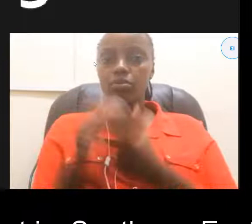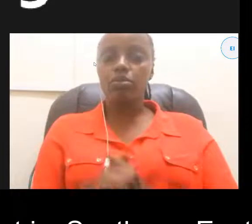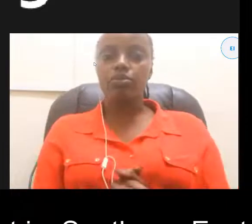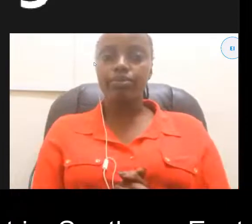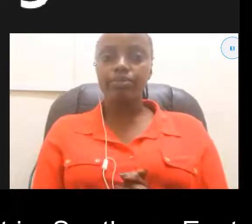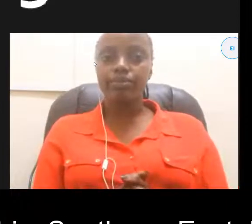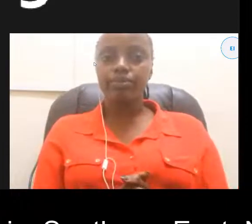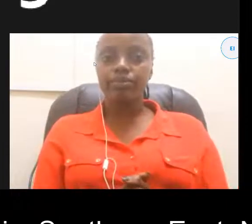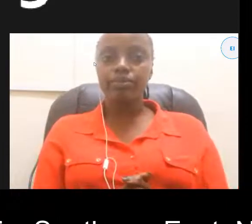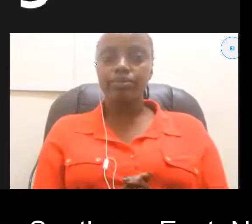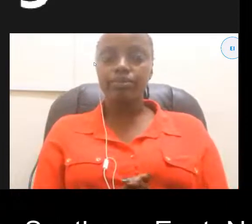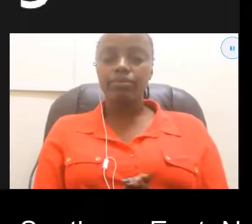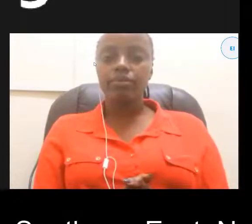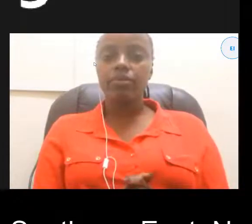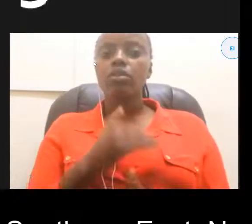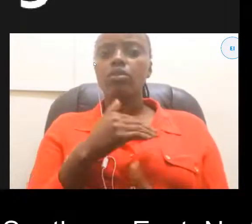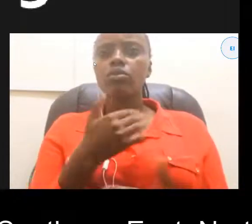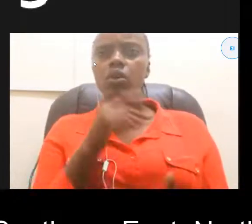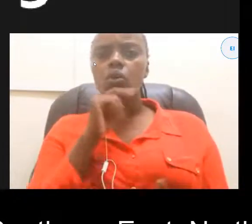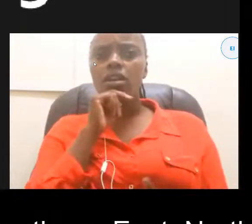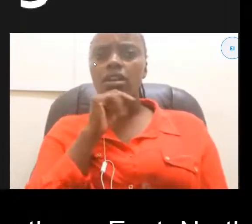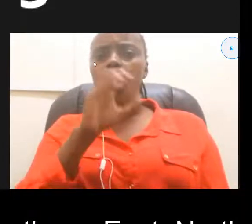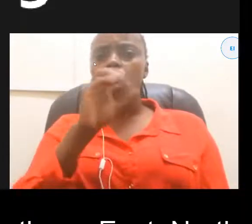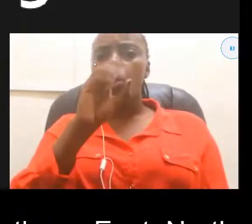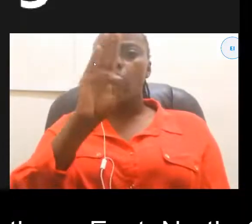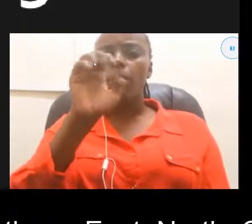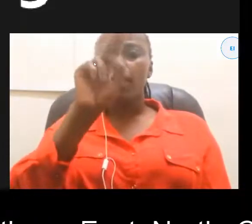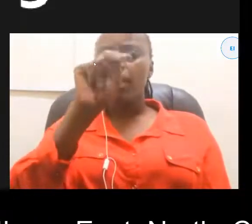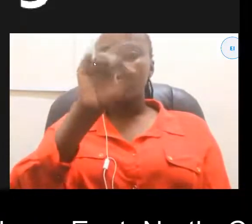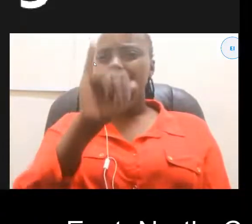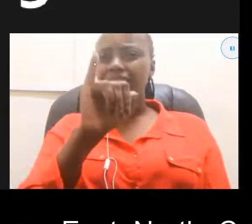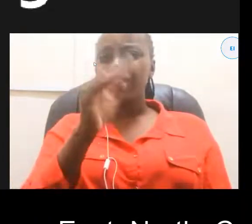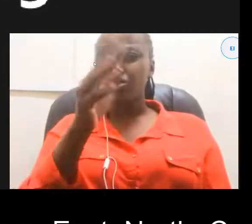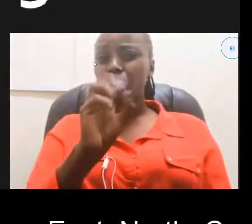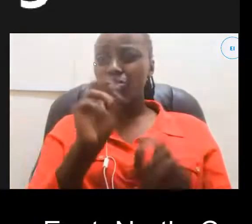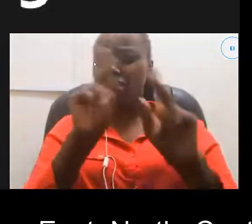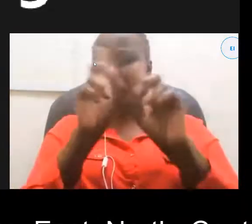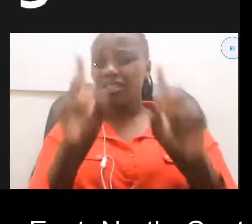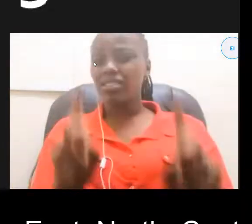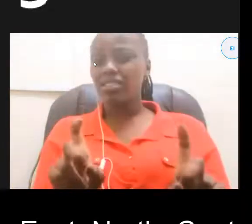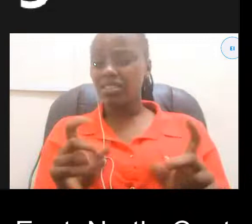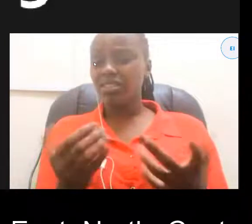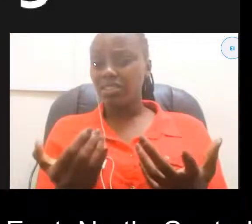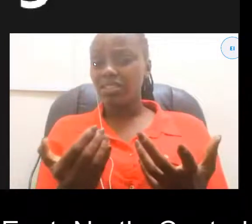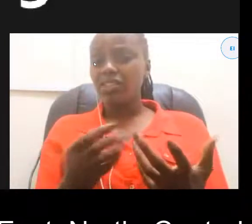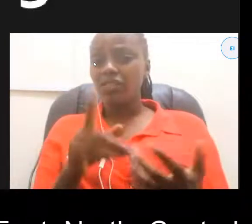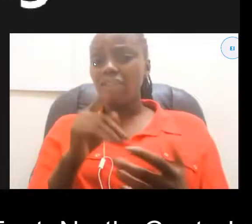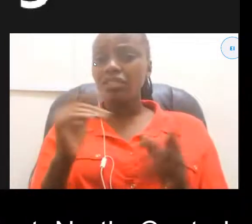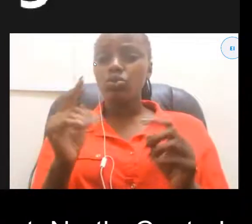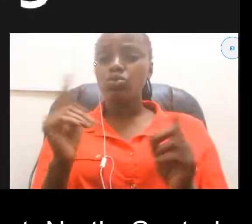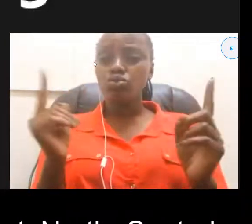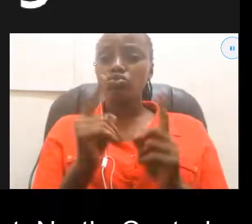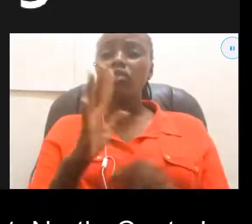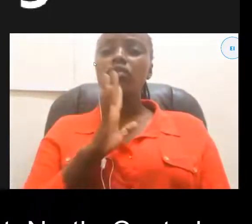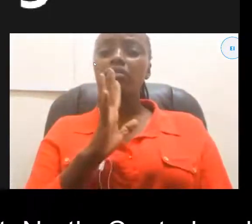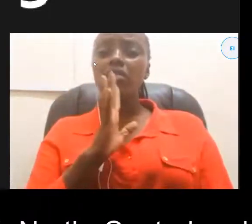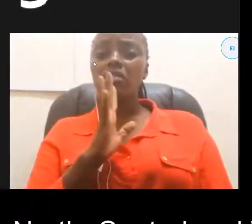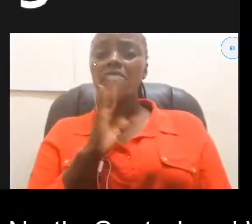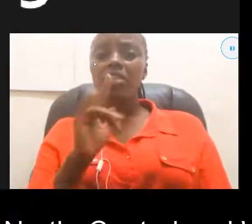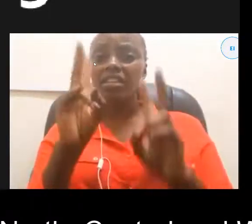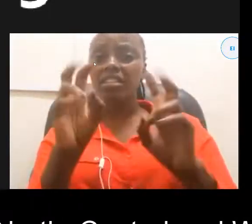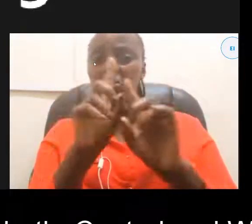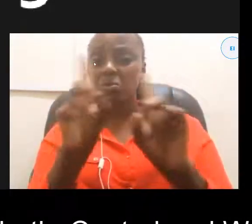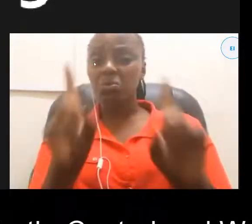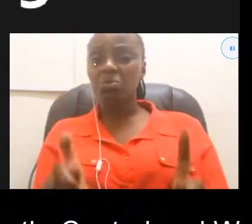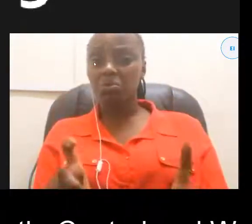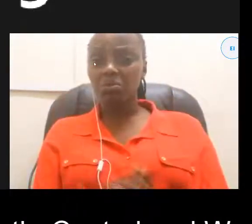So I wonder whether Ombeni, are you okay, giving brief remarks on this issue?